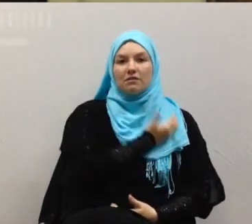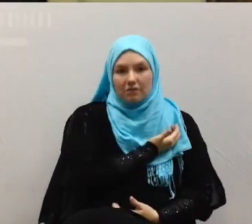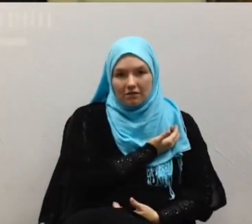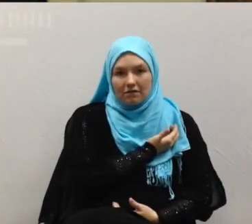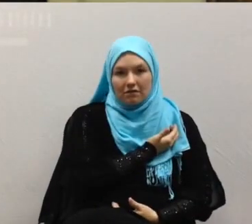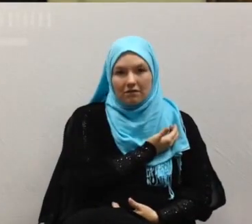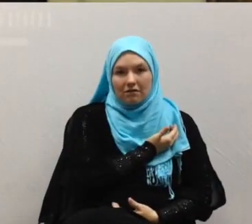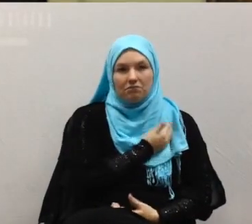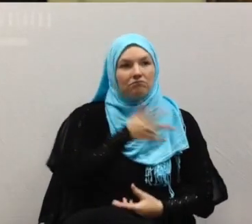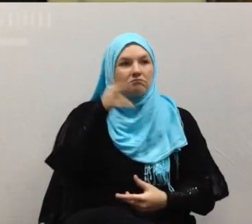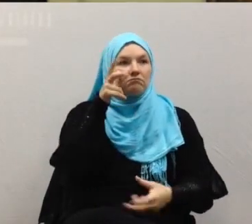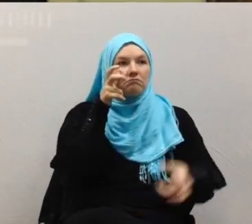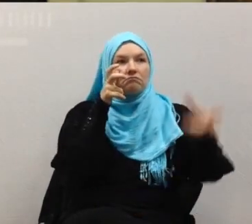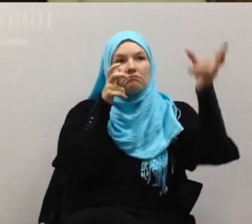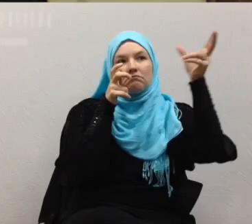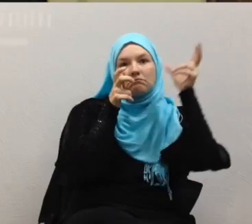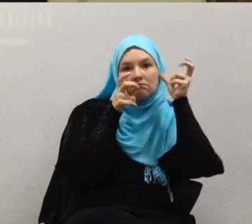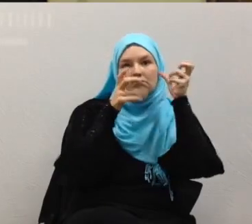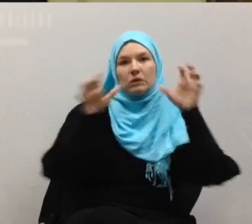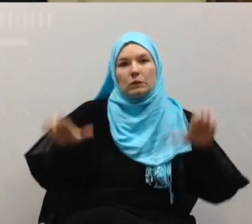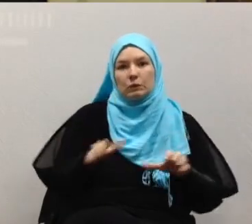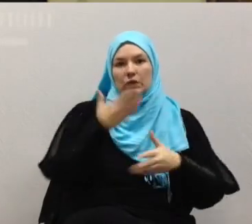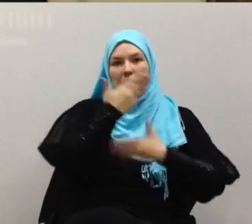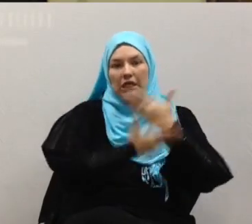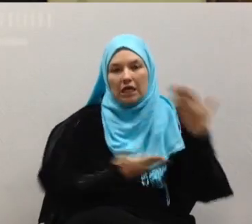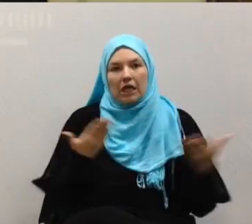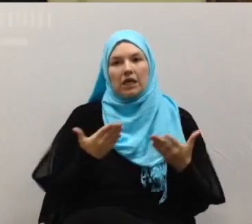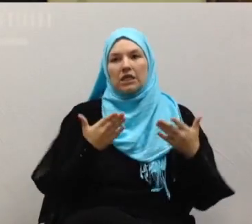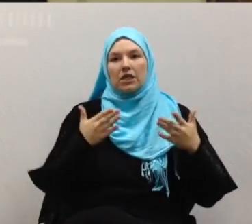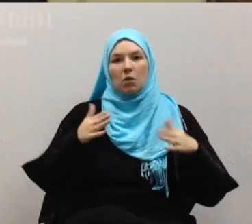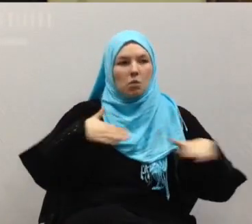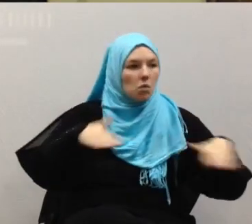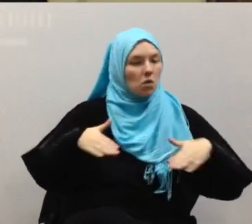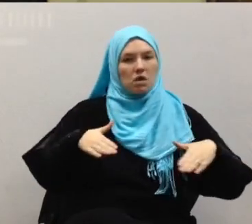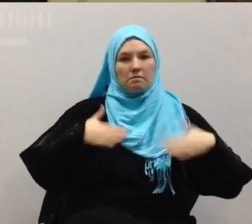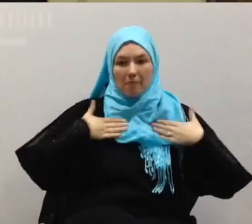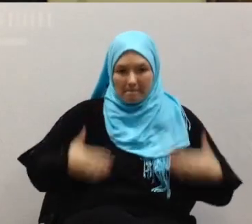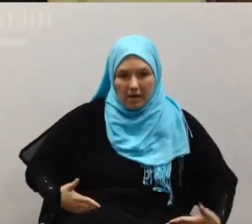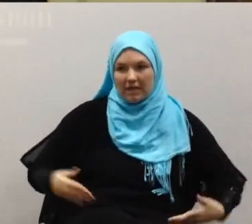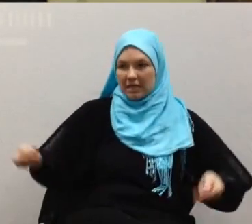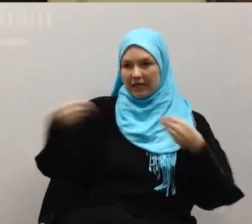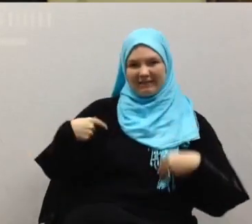to use as individuals. So the way you think,